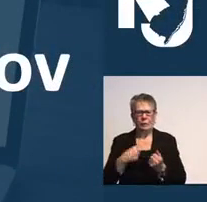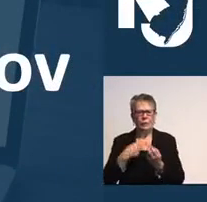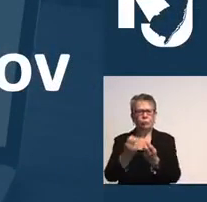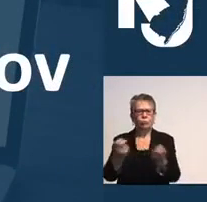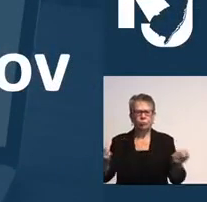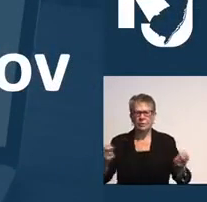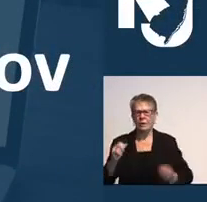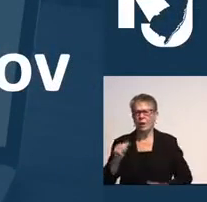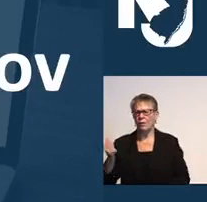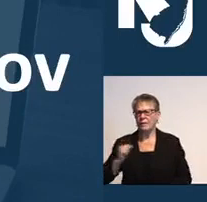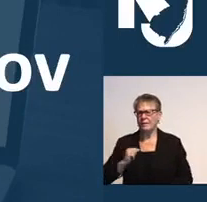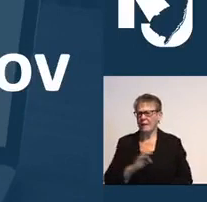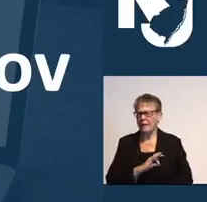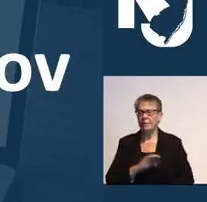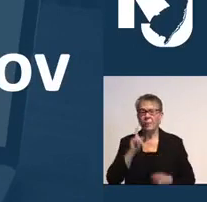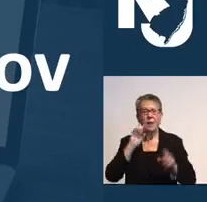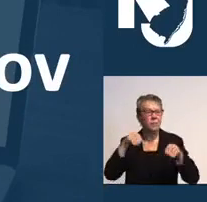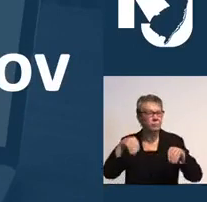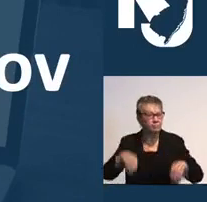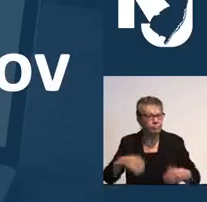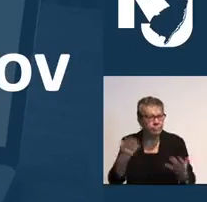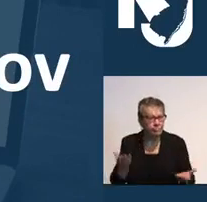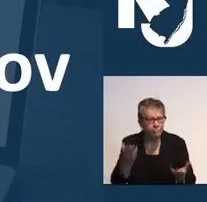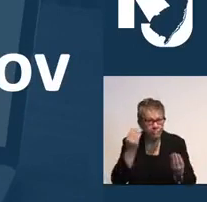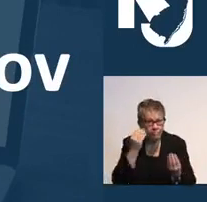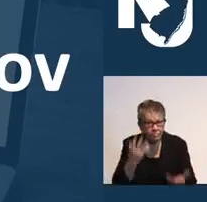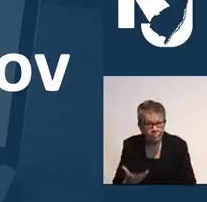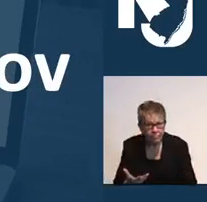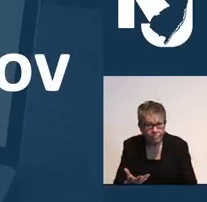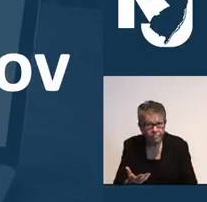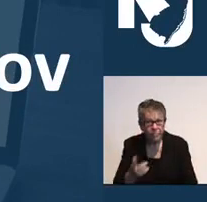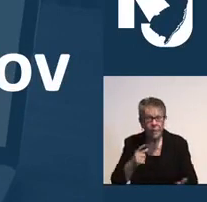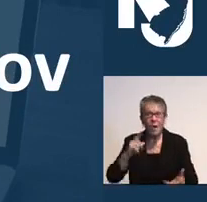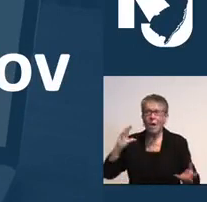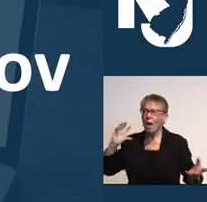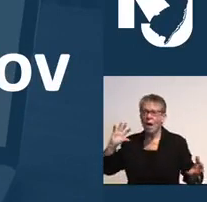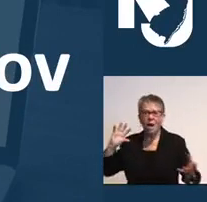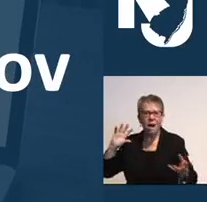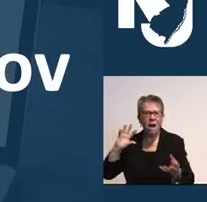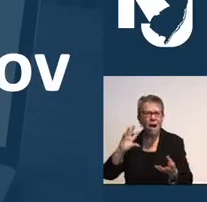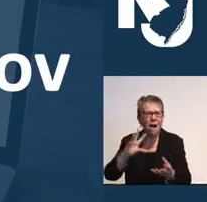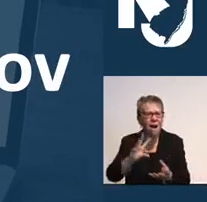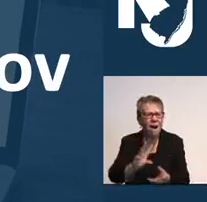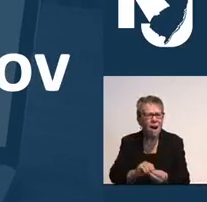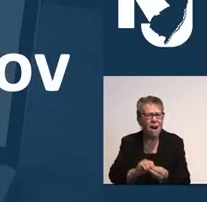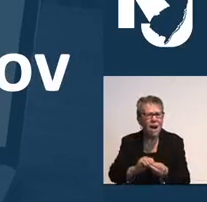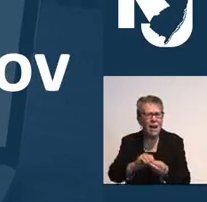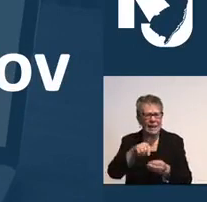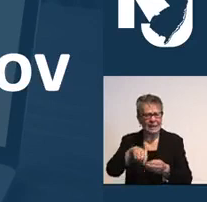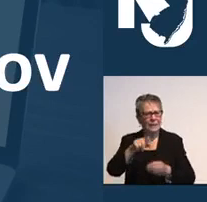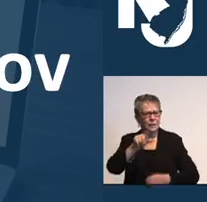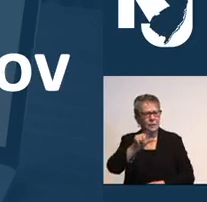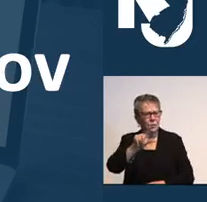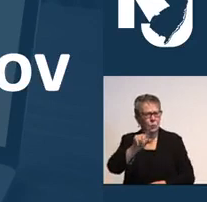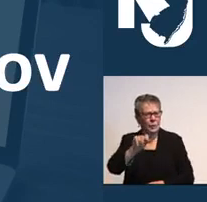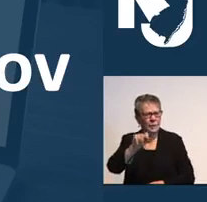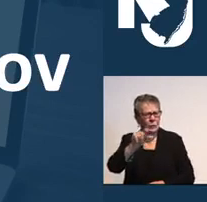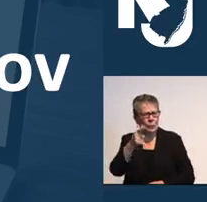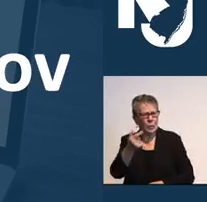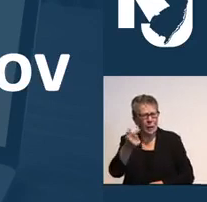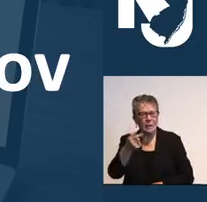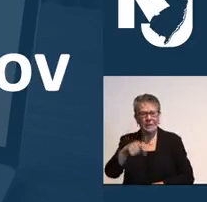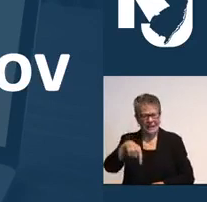be, I counted these up, Judy, Pat. This will be our 94th briefing of the year